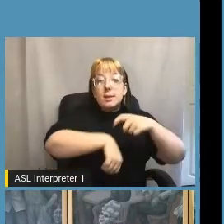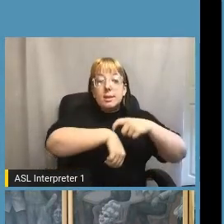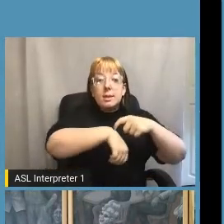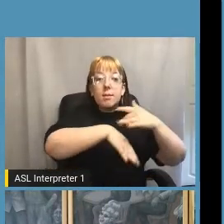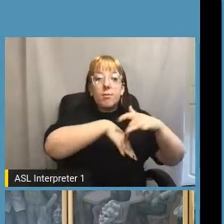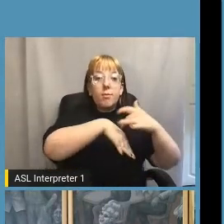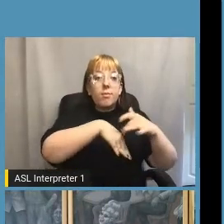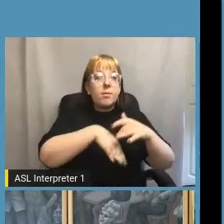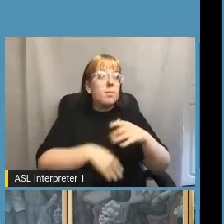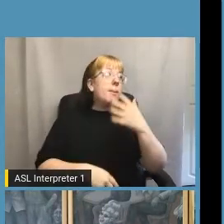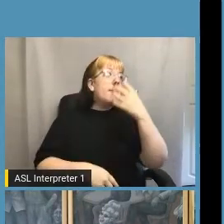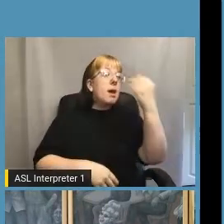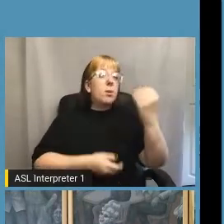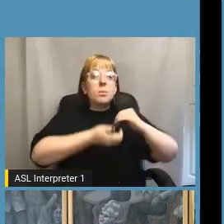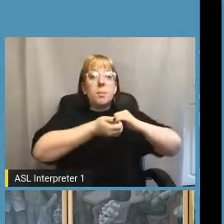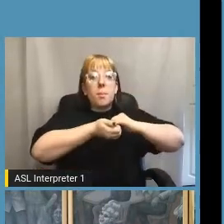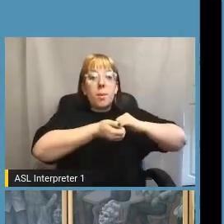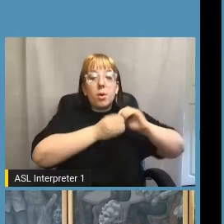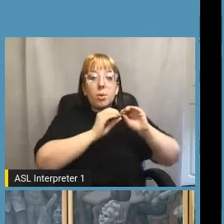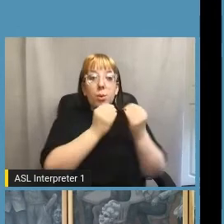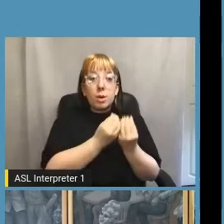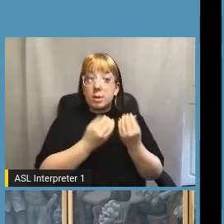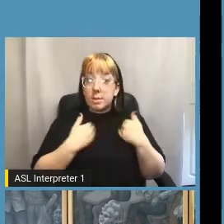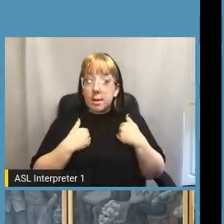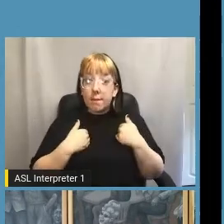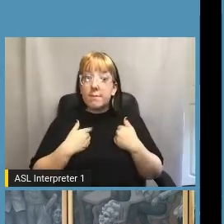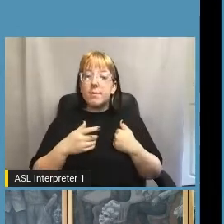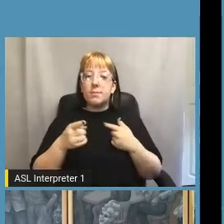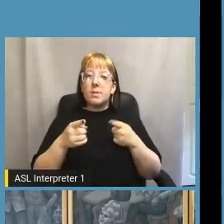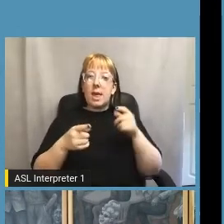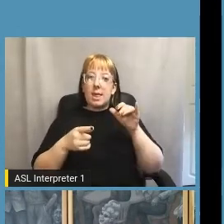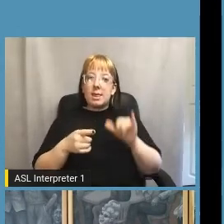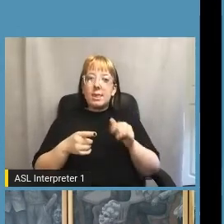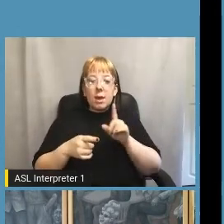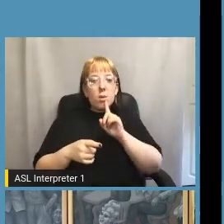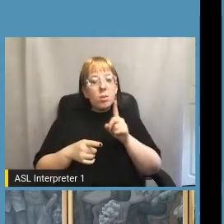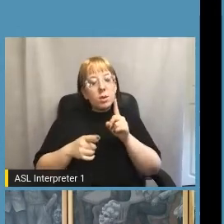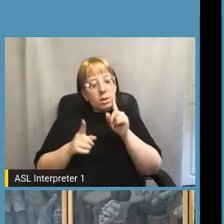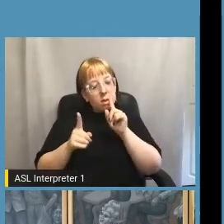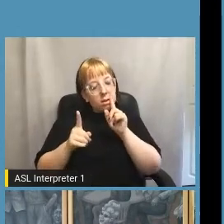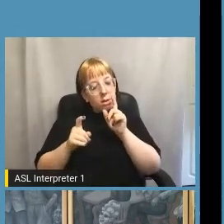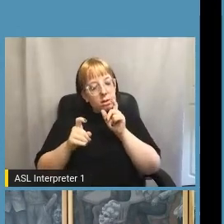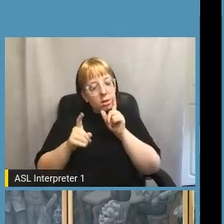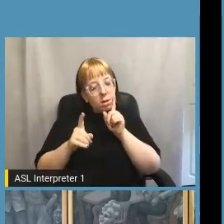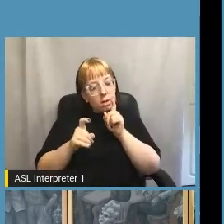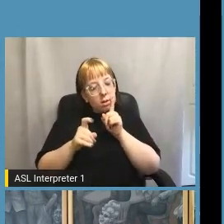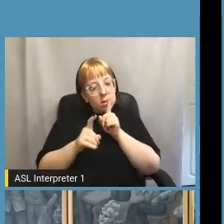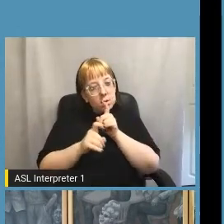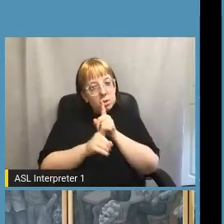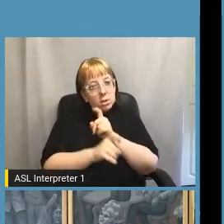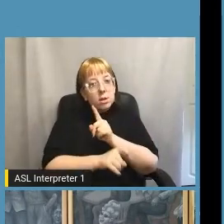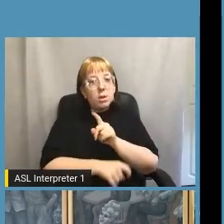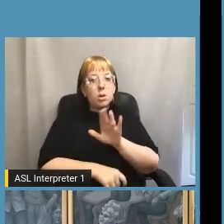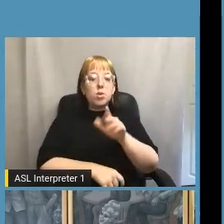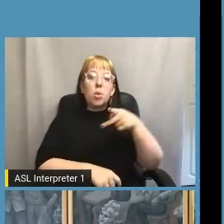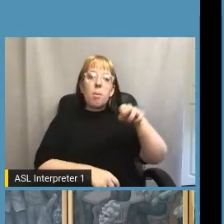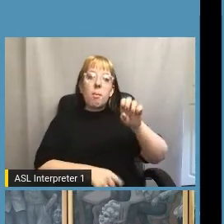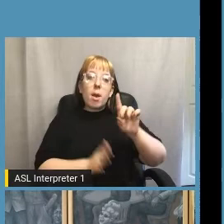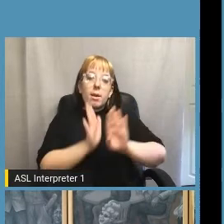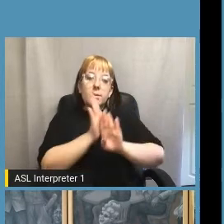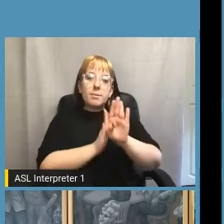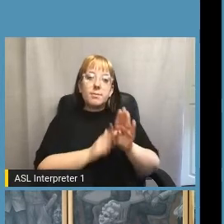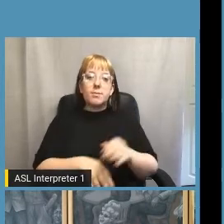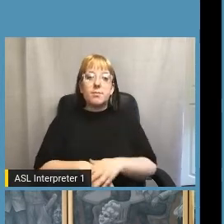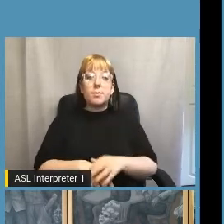partner organizations? All of these things will add complexity. They will add time to your workflow.